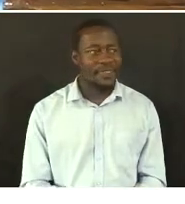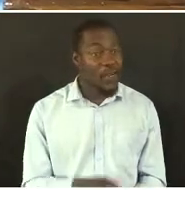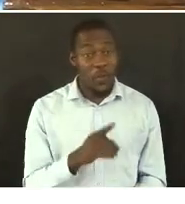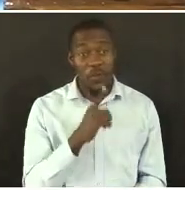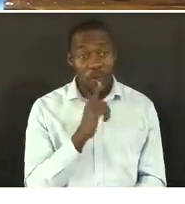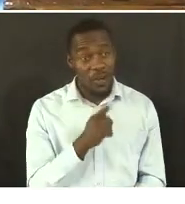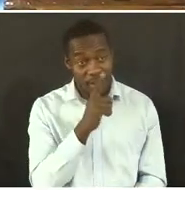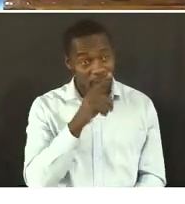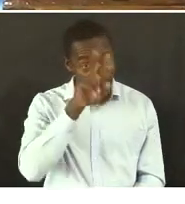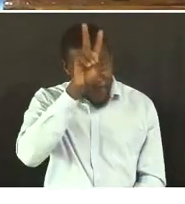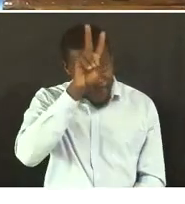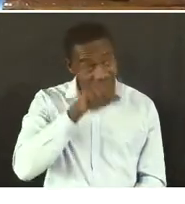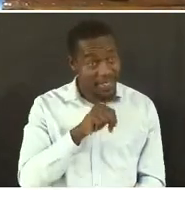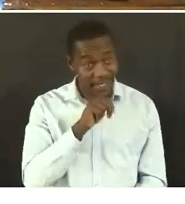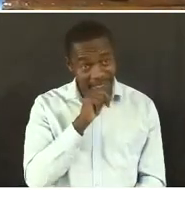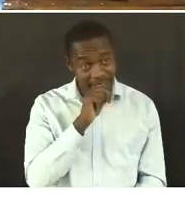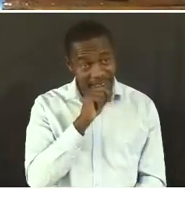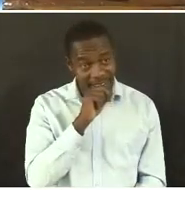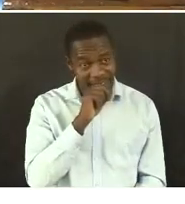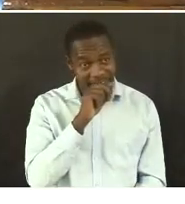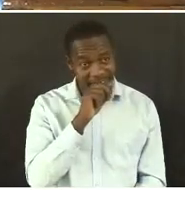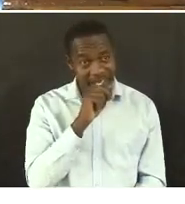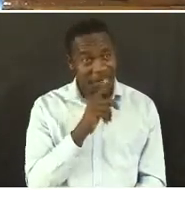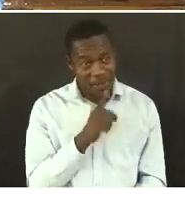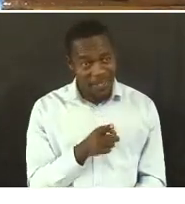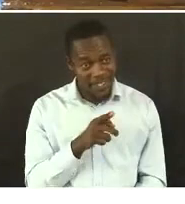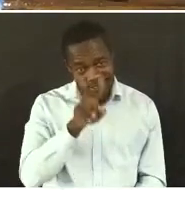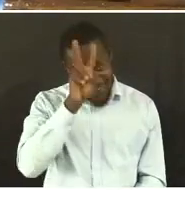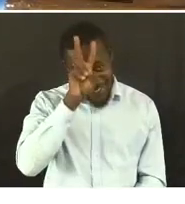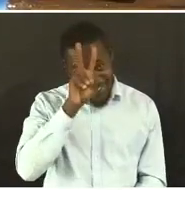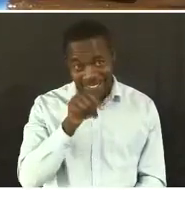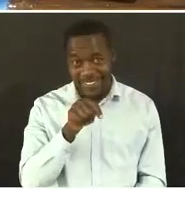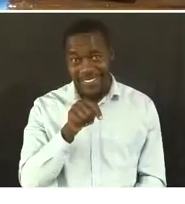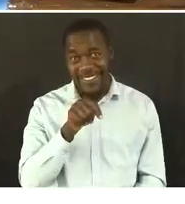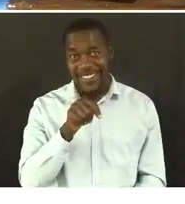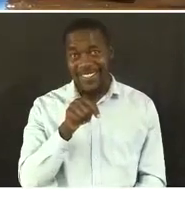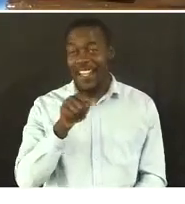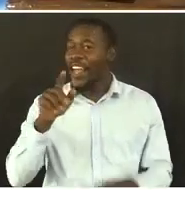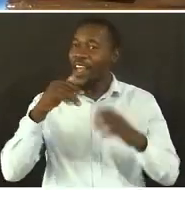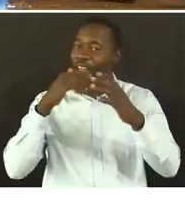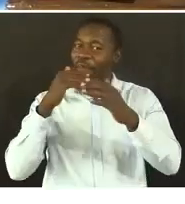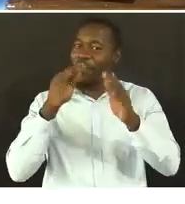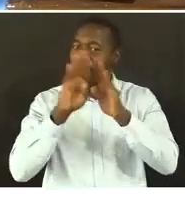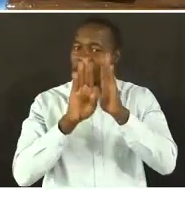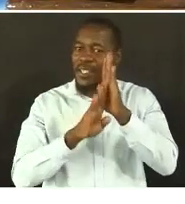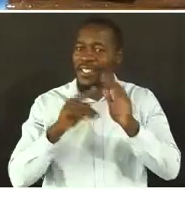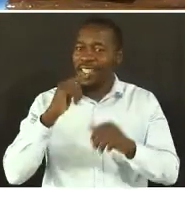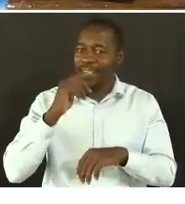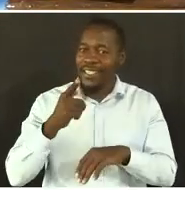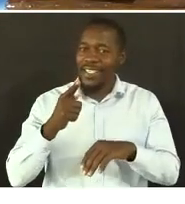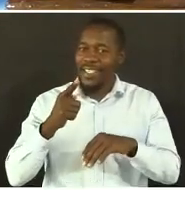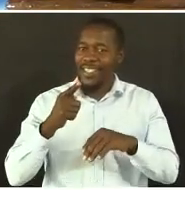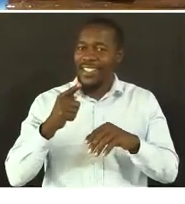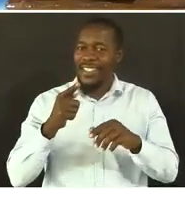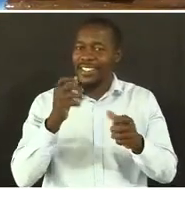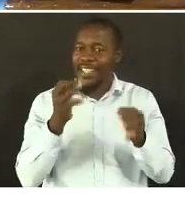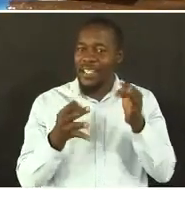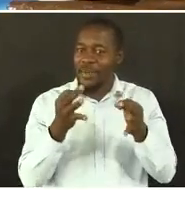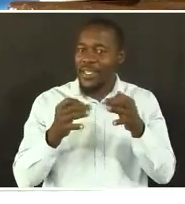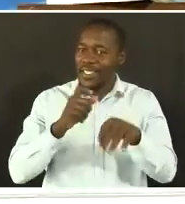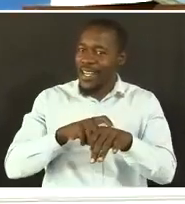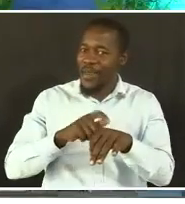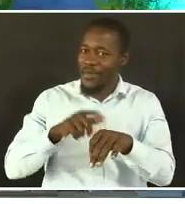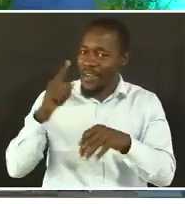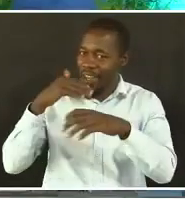goat. He shall divide the sheep from the goat. Now listen to this. This is the